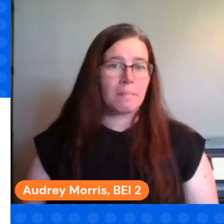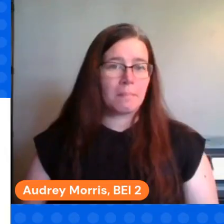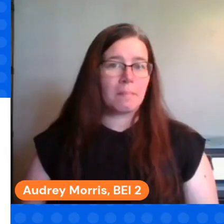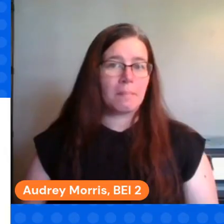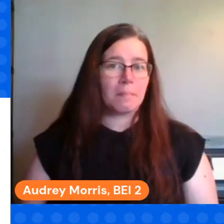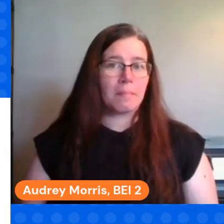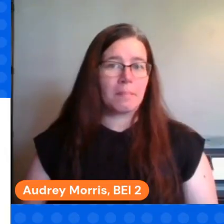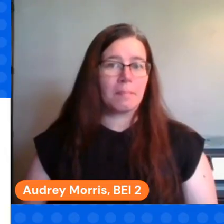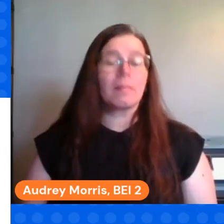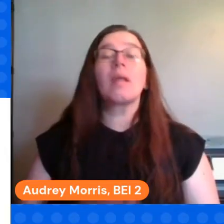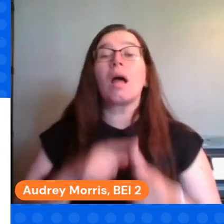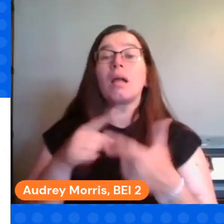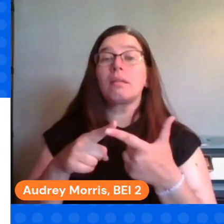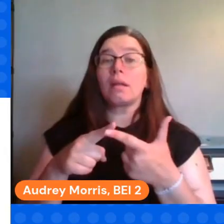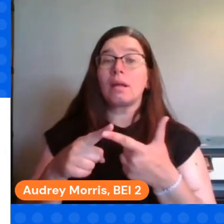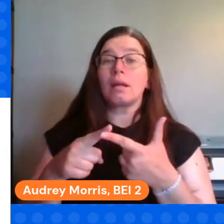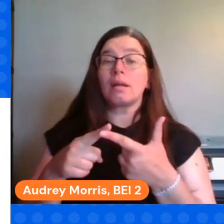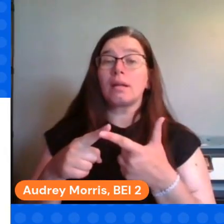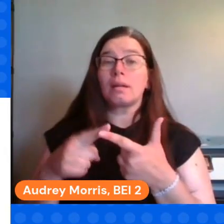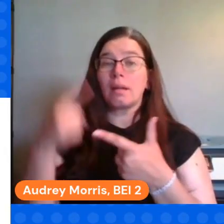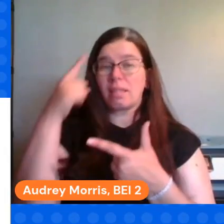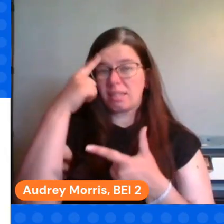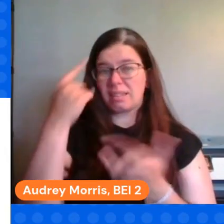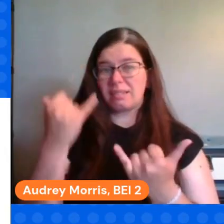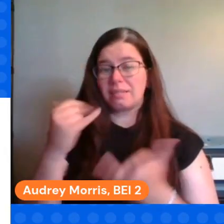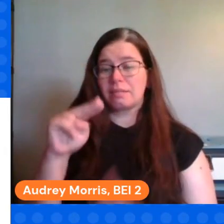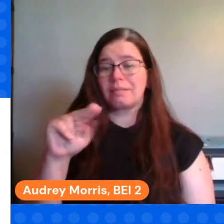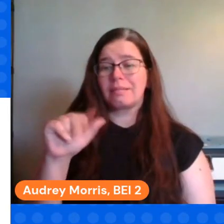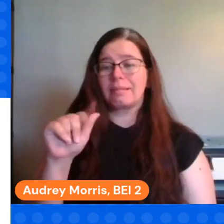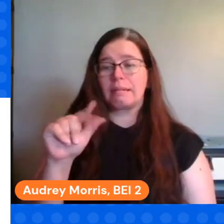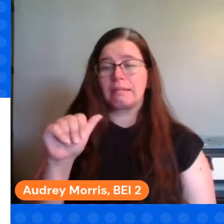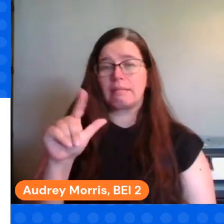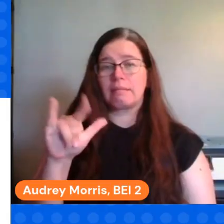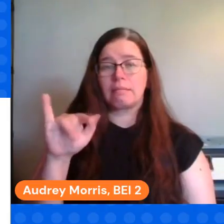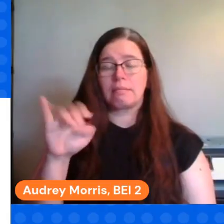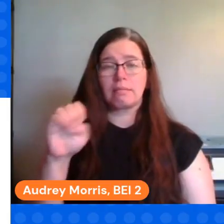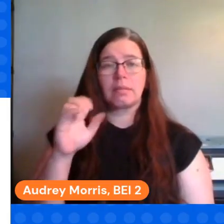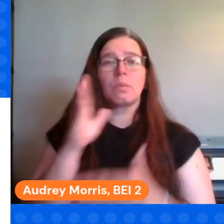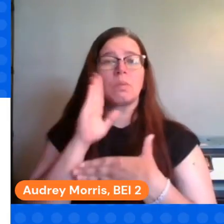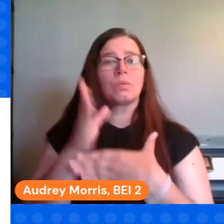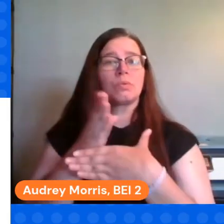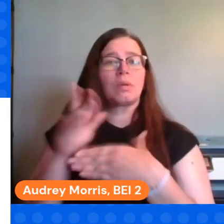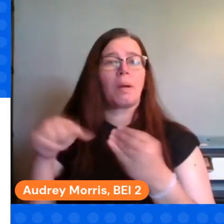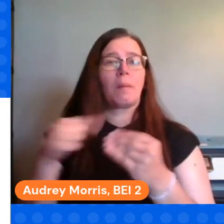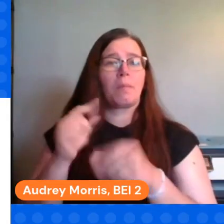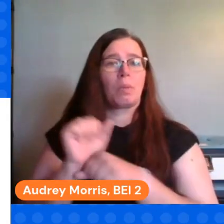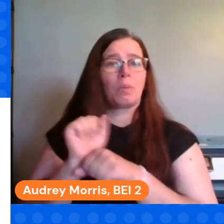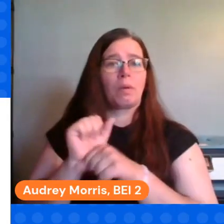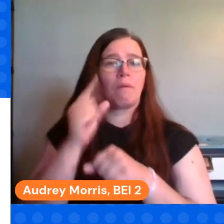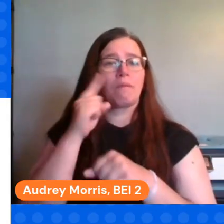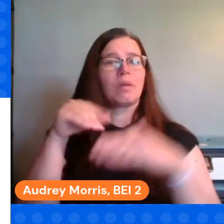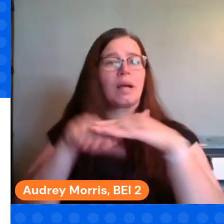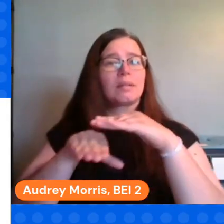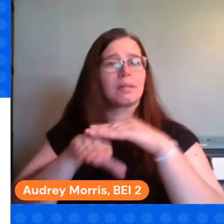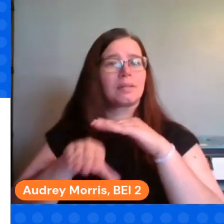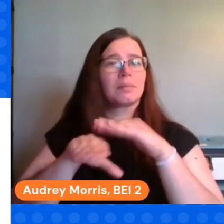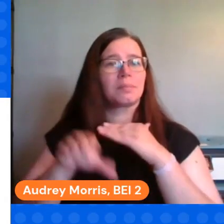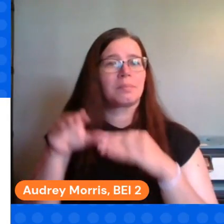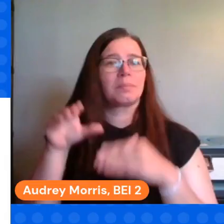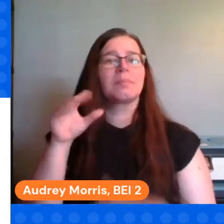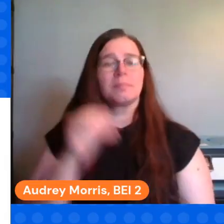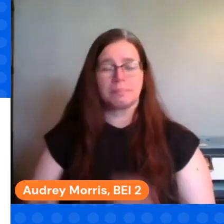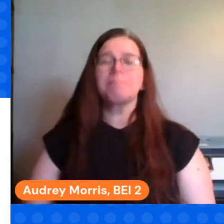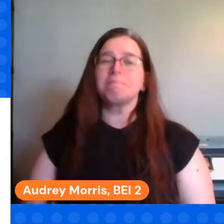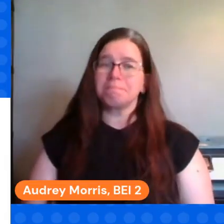And then with that, I think Natalie is going to share a little bit of some of the work we've done around accessibility in OctoStudio. Yeah, there's